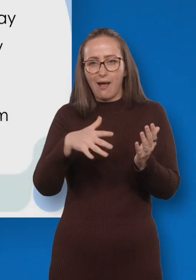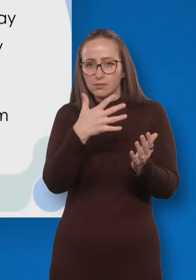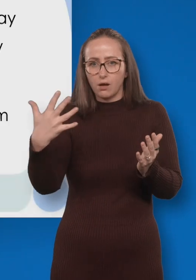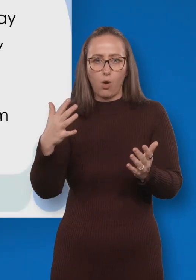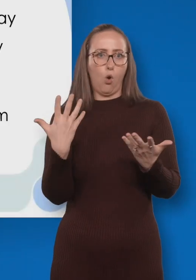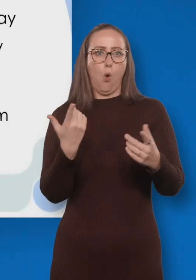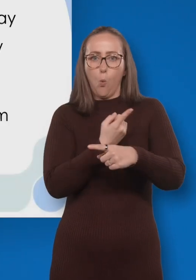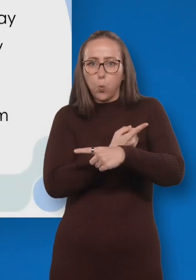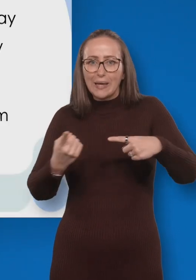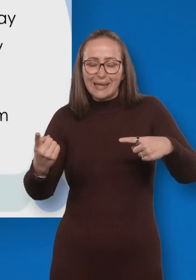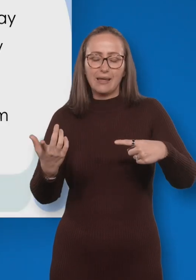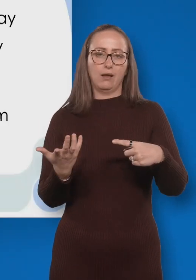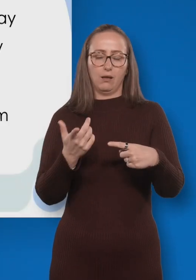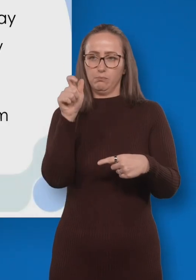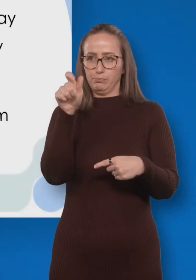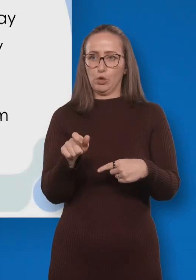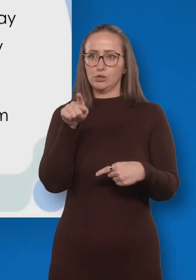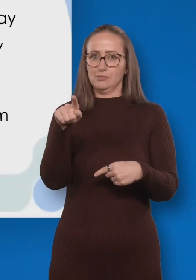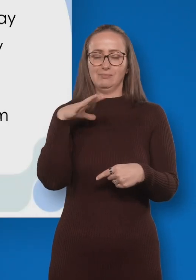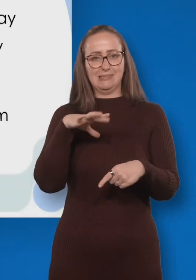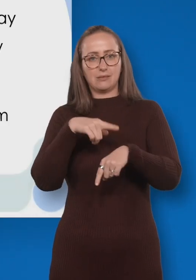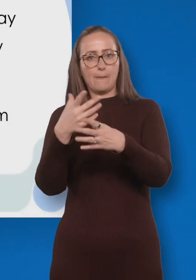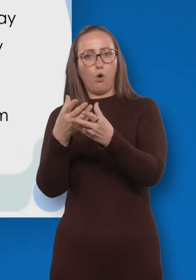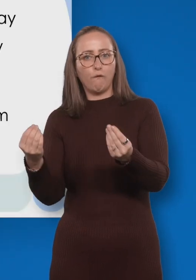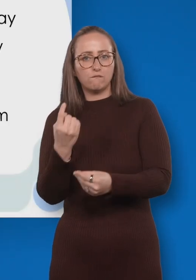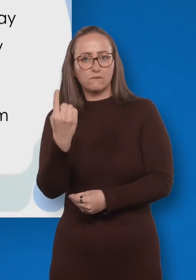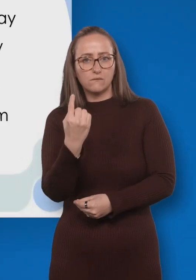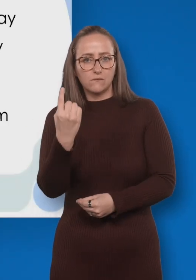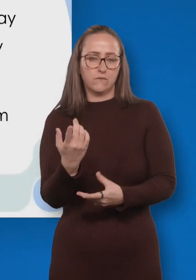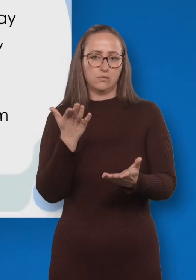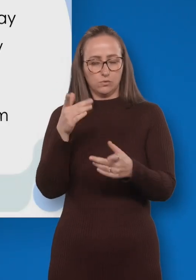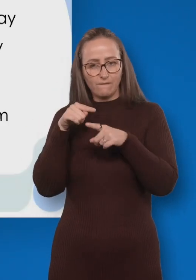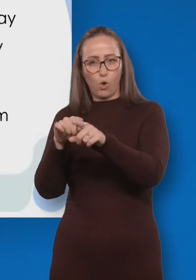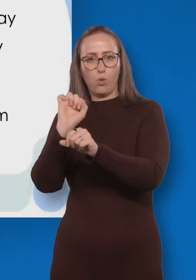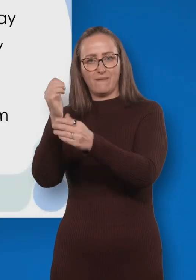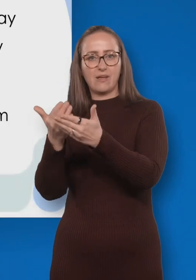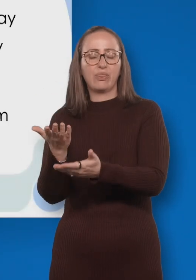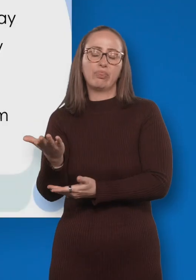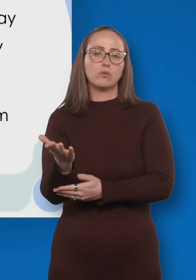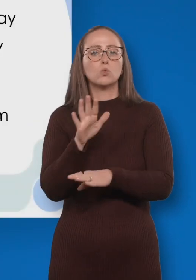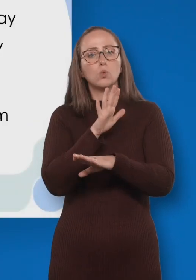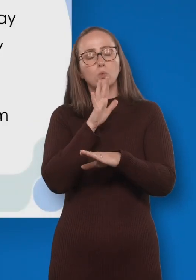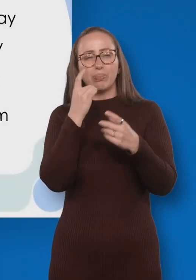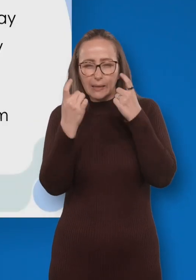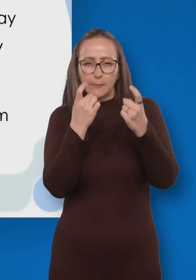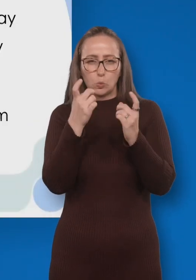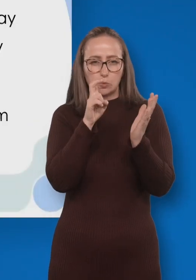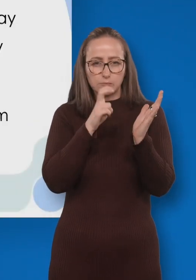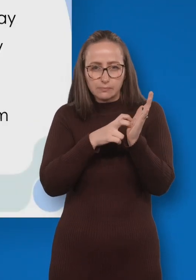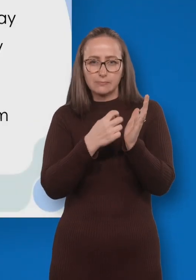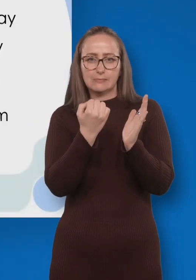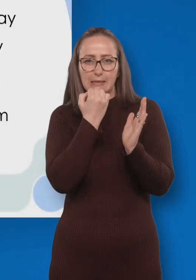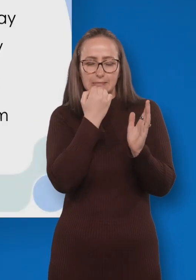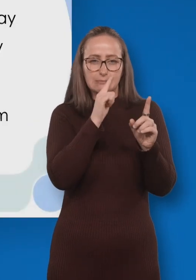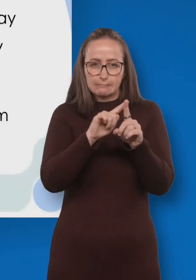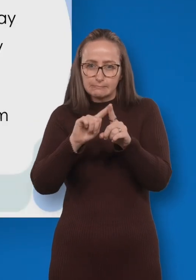weeks in the calendar where they would like to take time off so they can observe their own faith. So don't book things in on dates